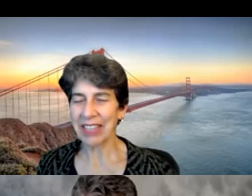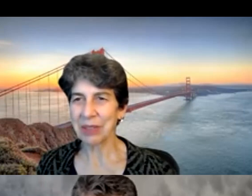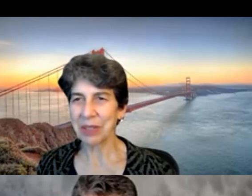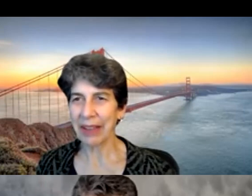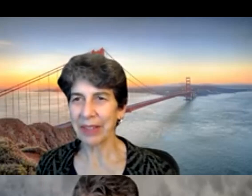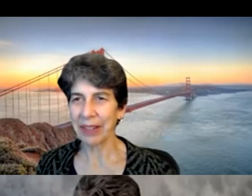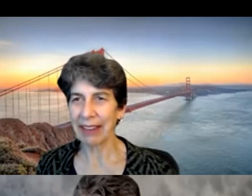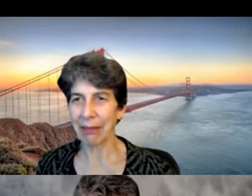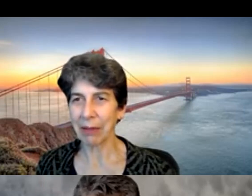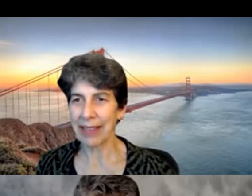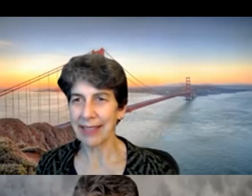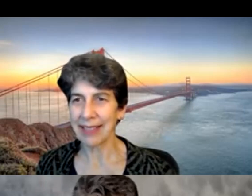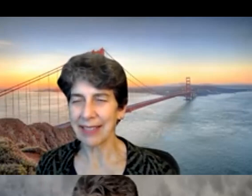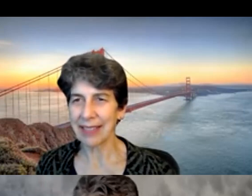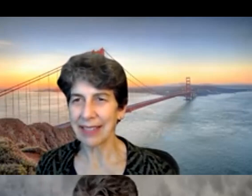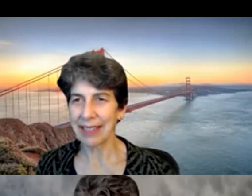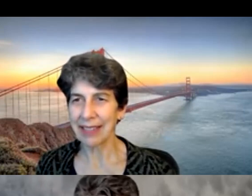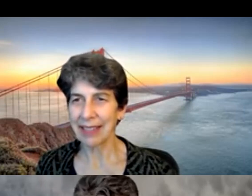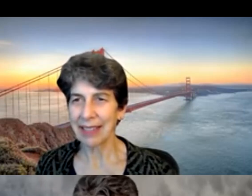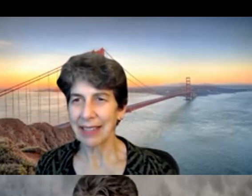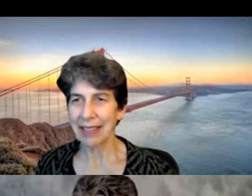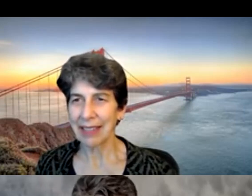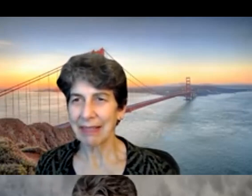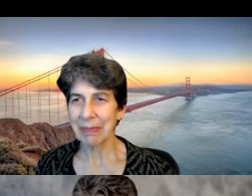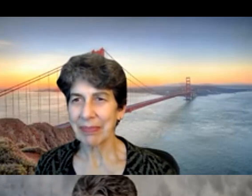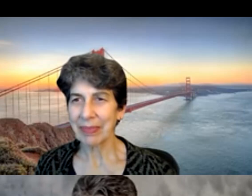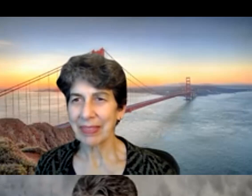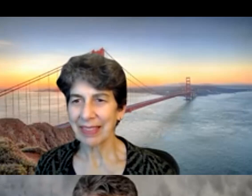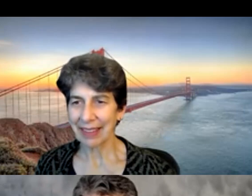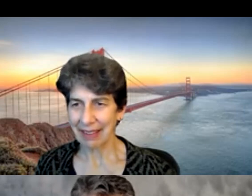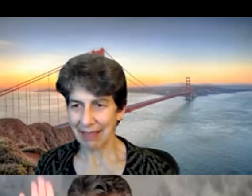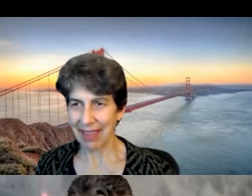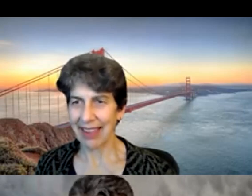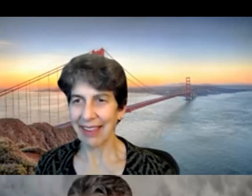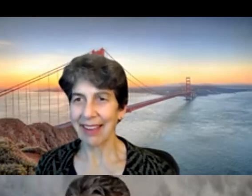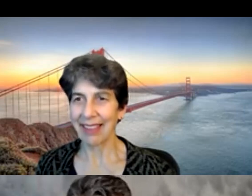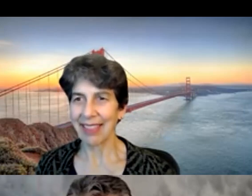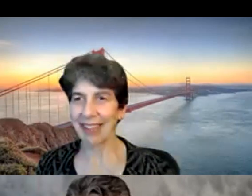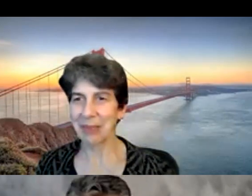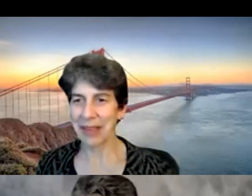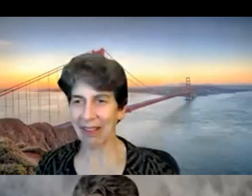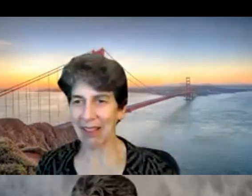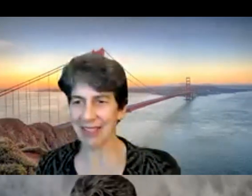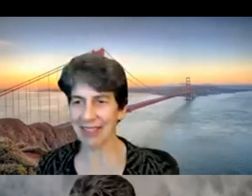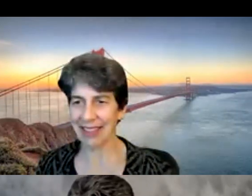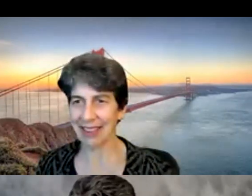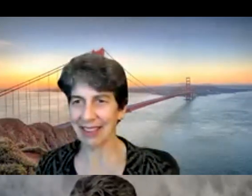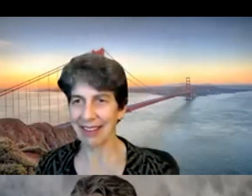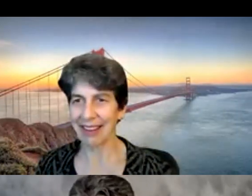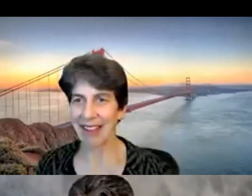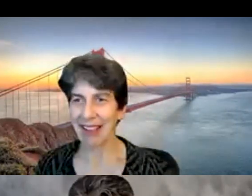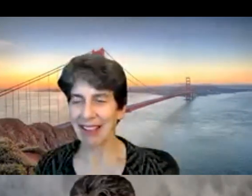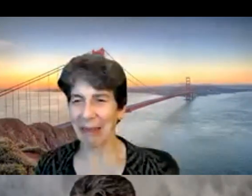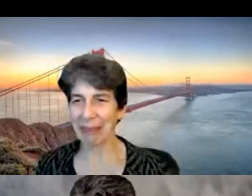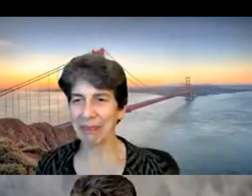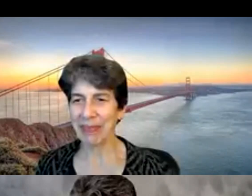And Janie, you do have your hand raised. I'm going to lower it for you. Okay, I think we are all set